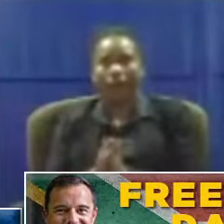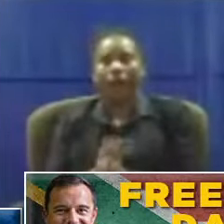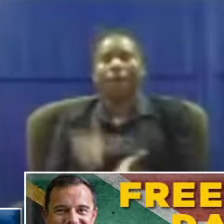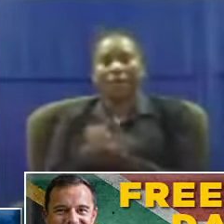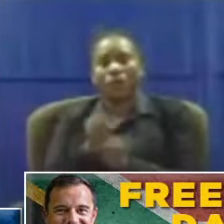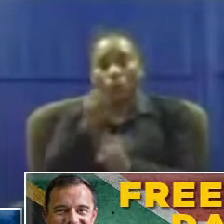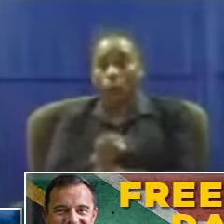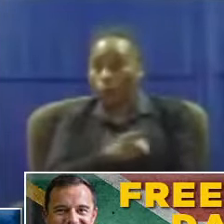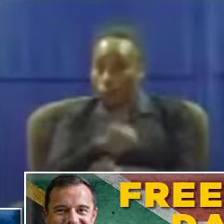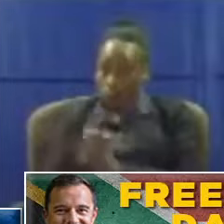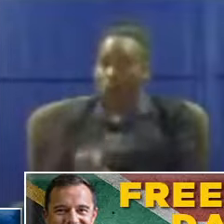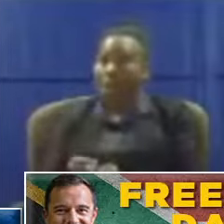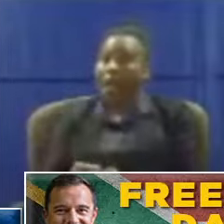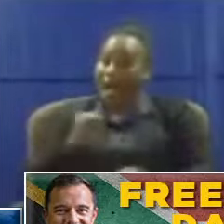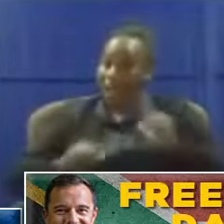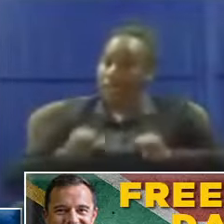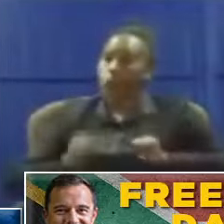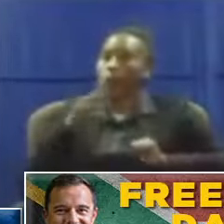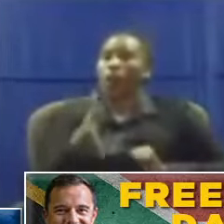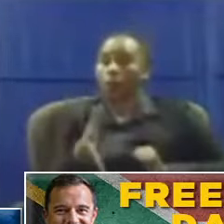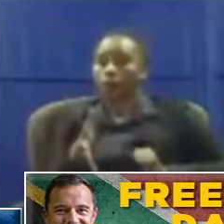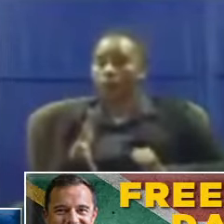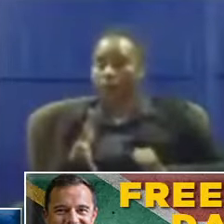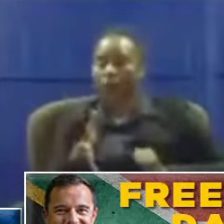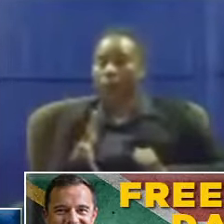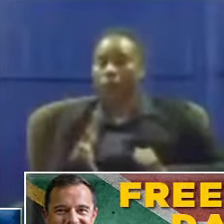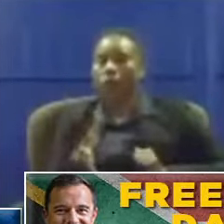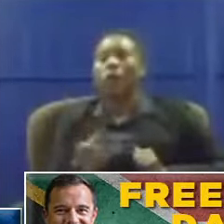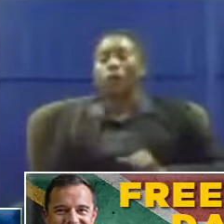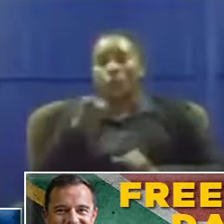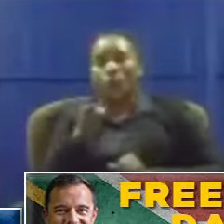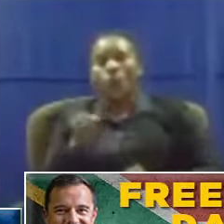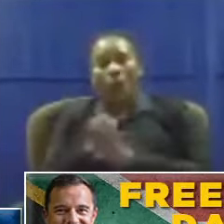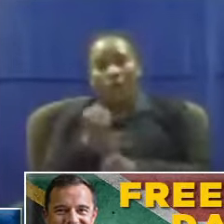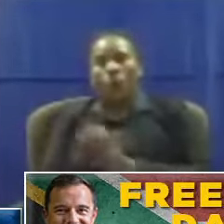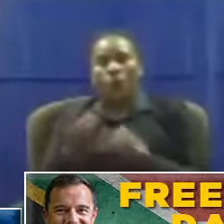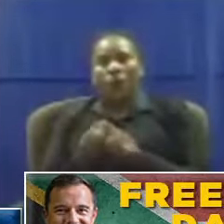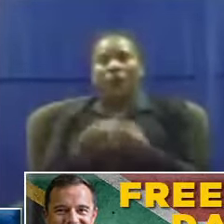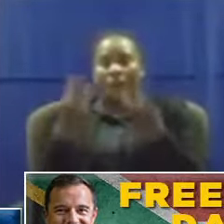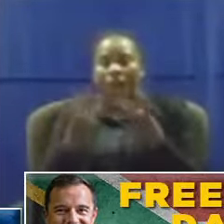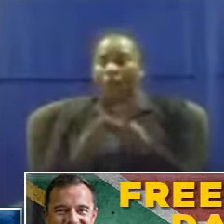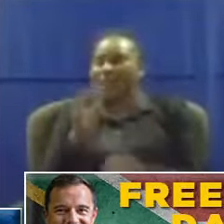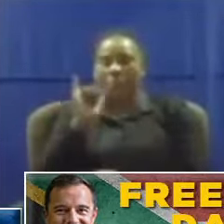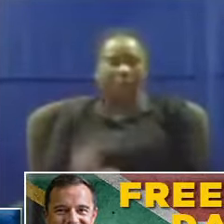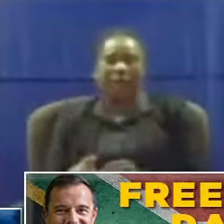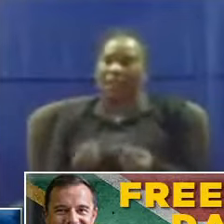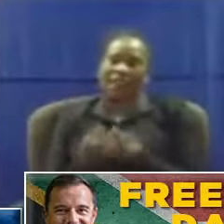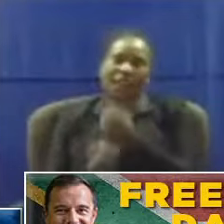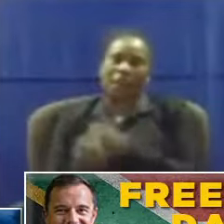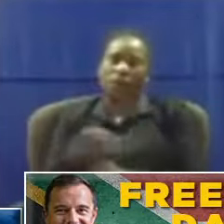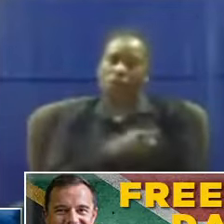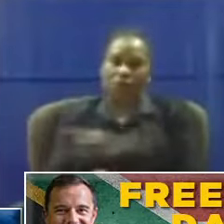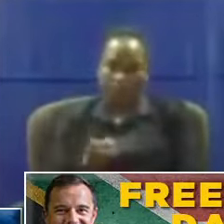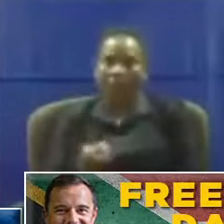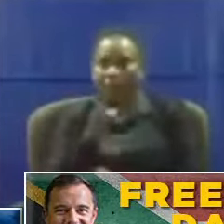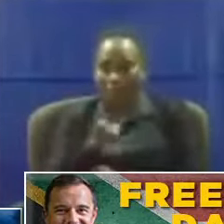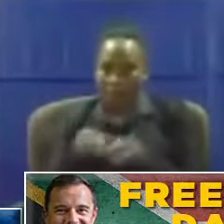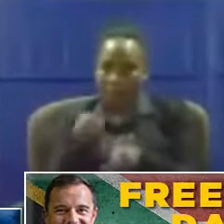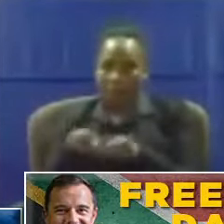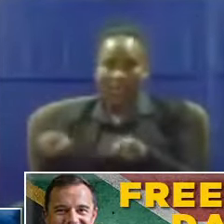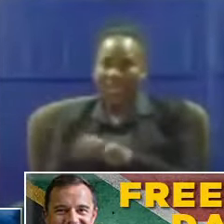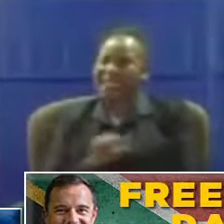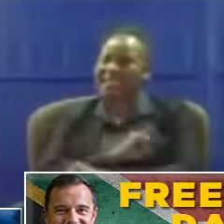be acted upon. You're dealing with people, Mr. President, who have been through a terrible ordeal. They're extremely vulnerable.